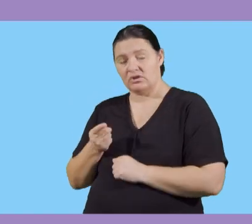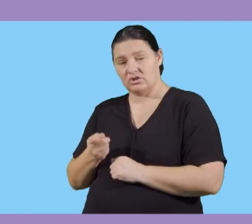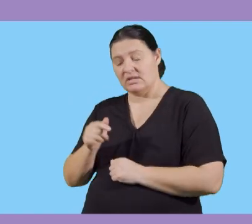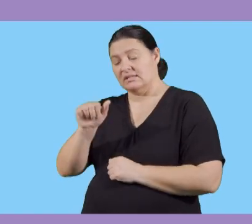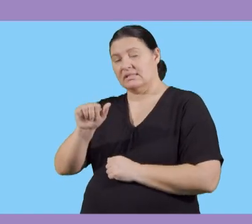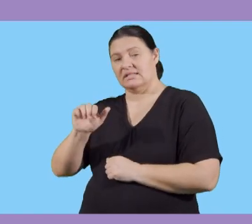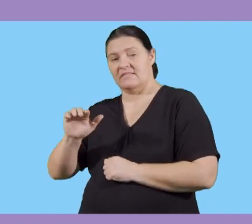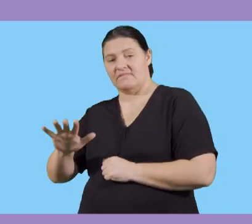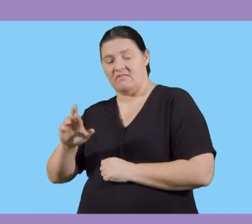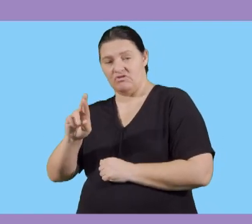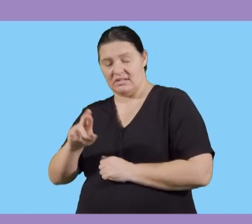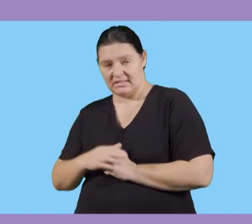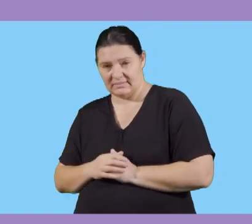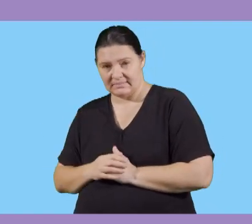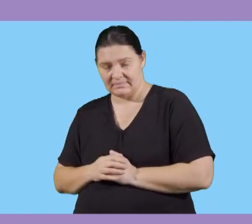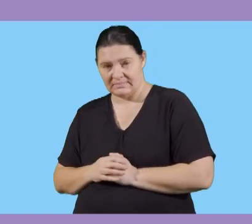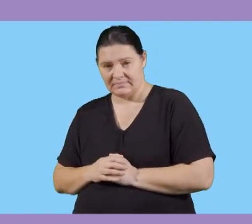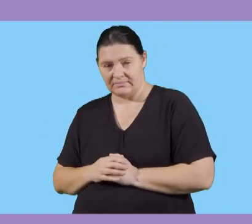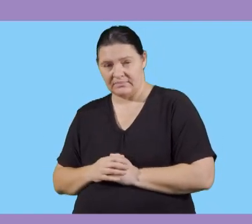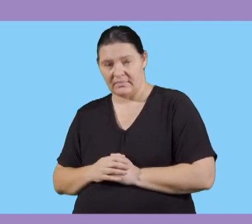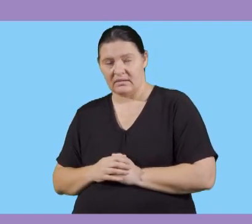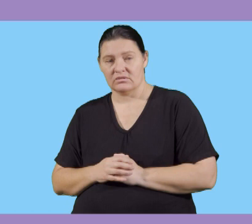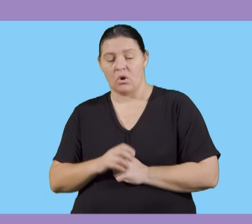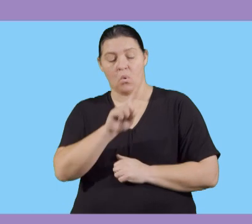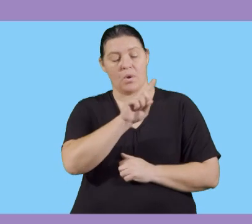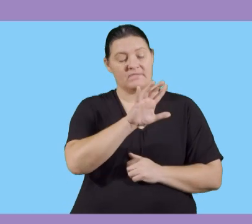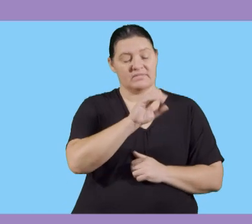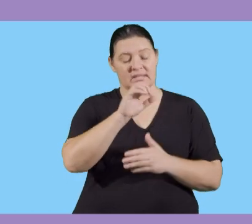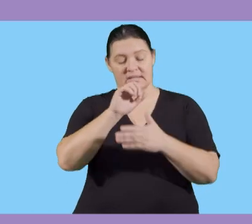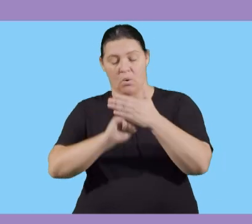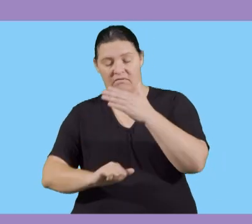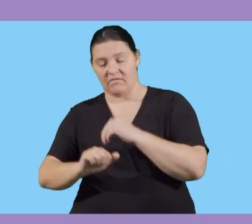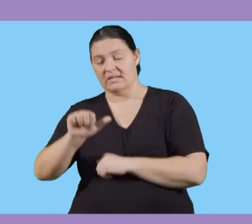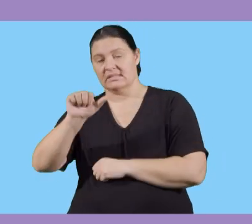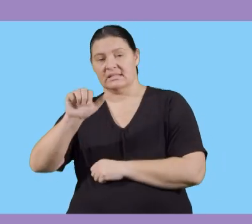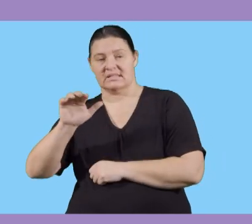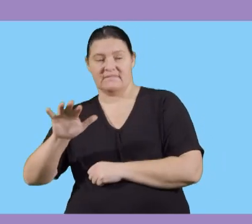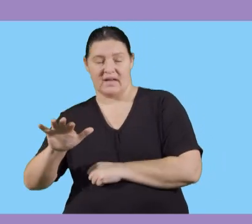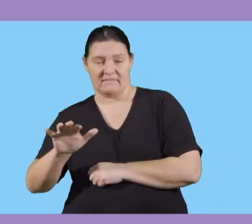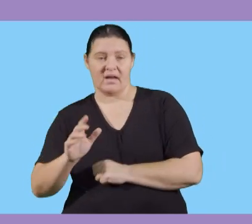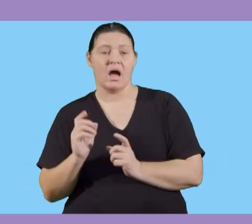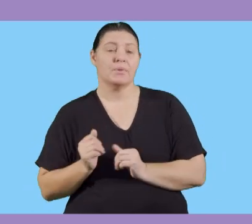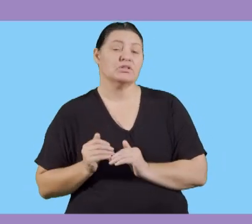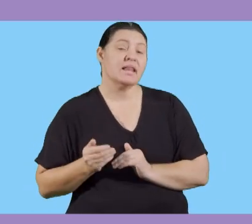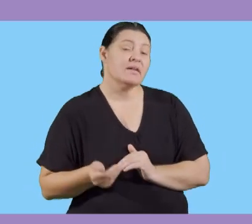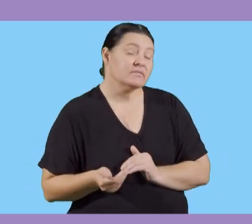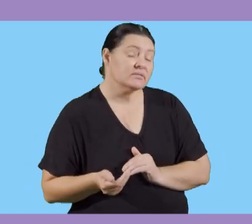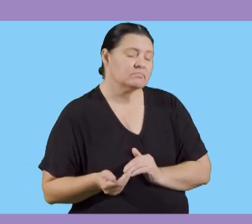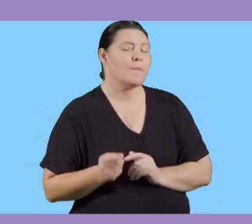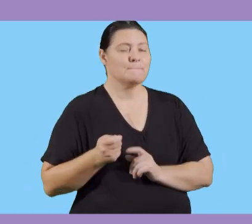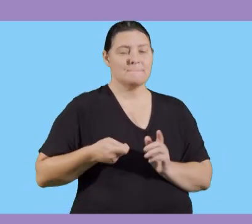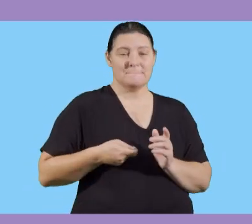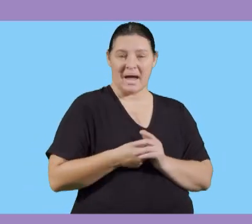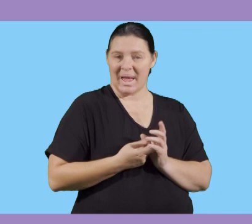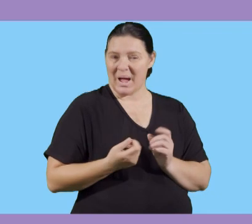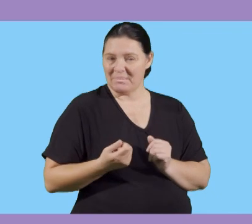is 65 rands. So how much is she going to buy the shirt for? Yes,